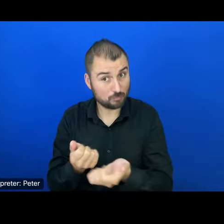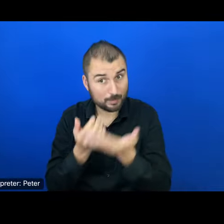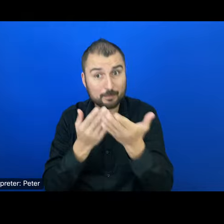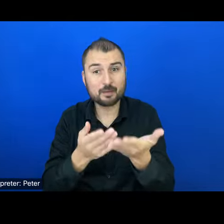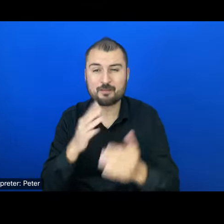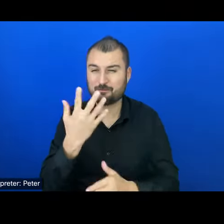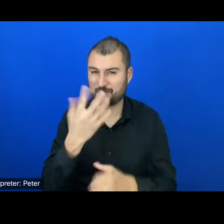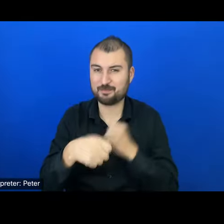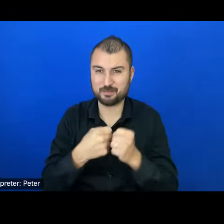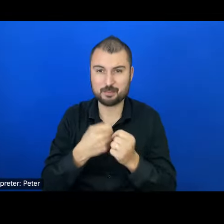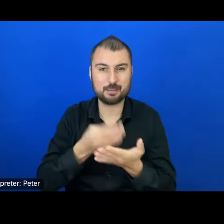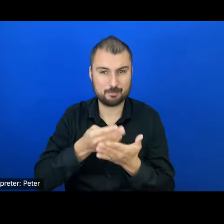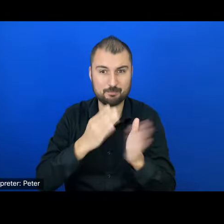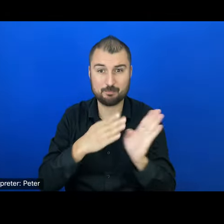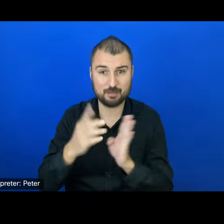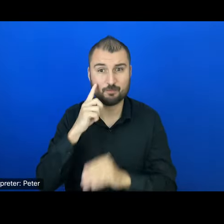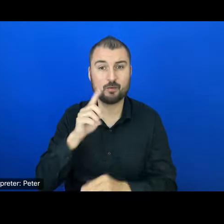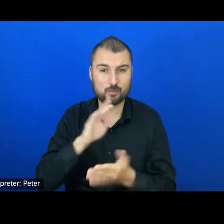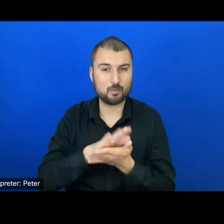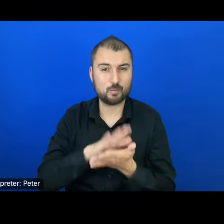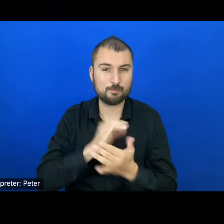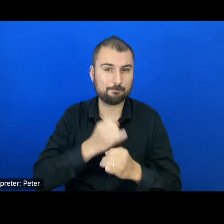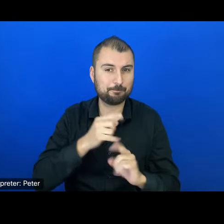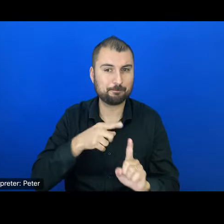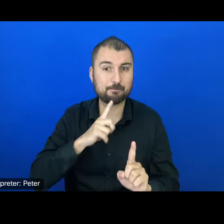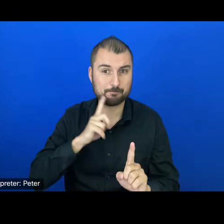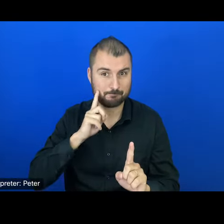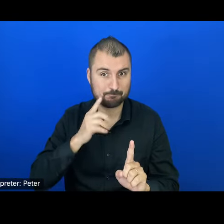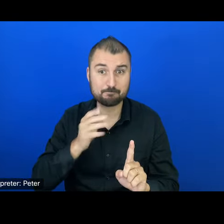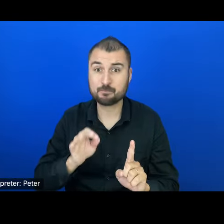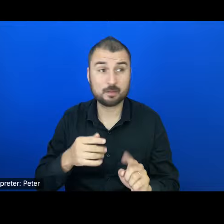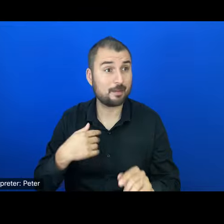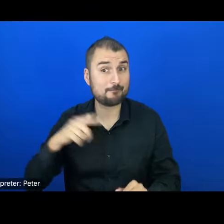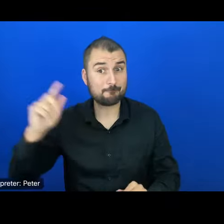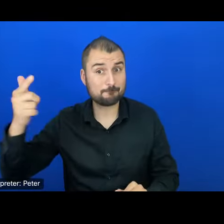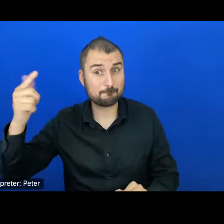capital plan for the school. Do I have a second?